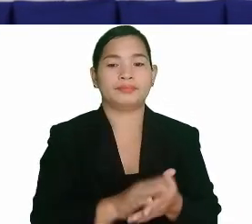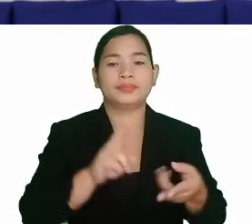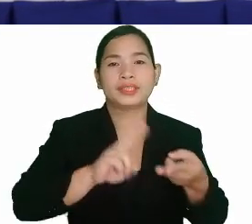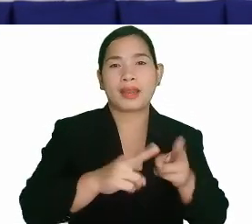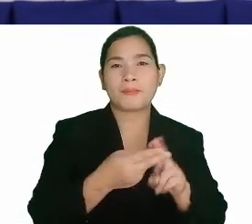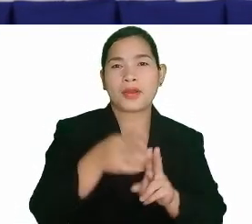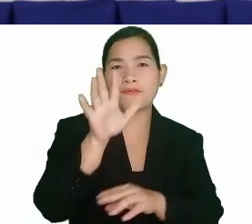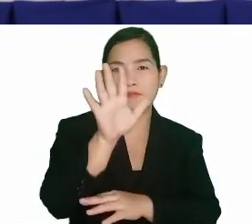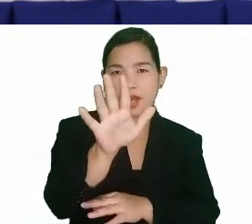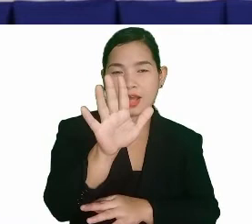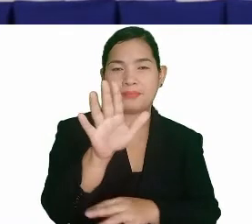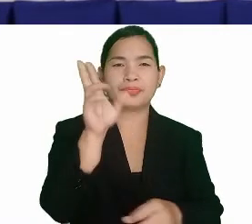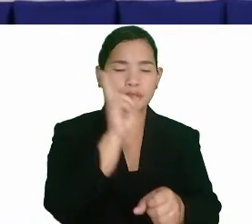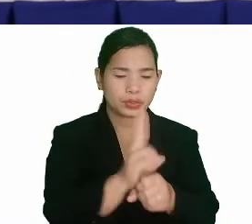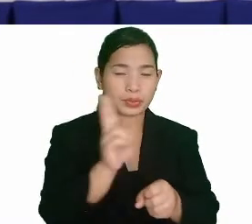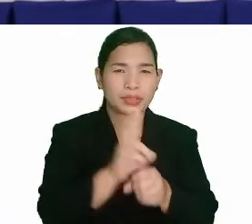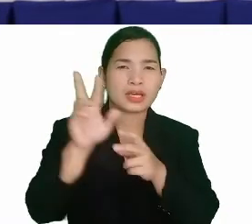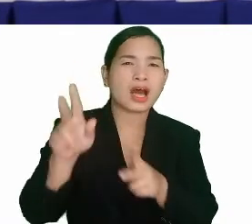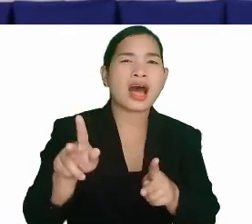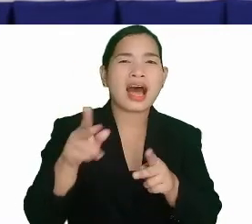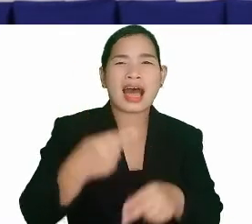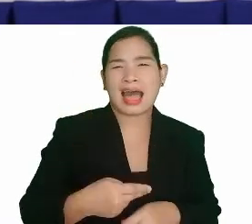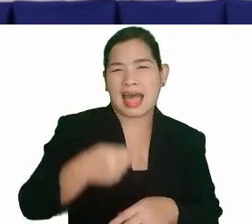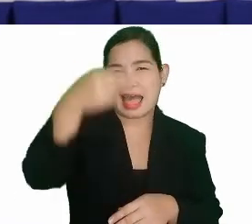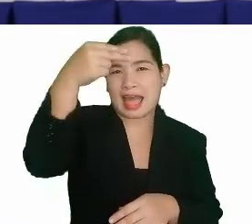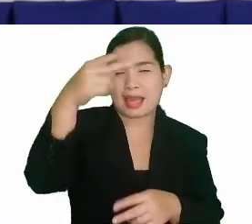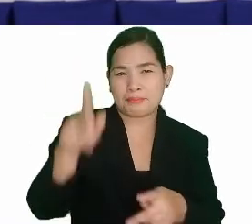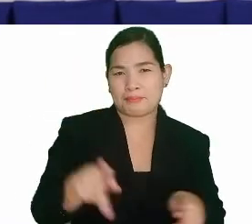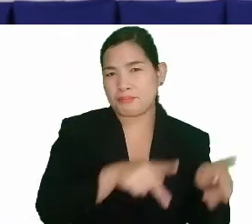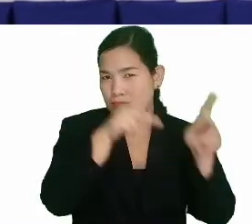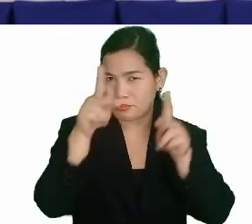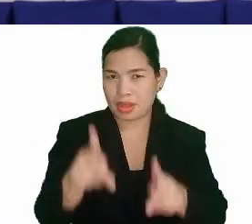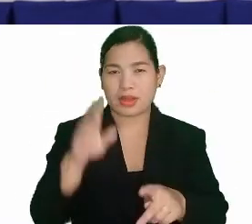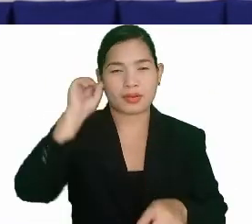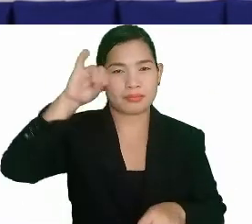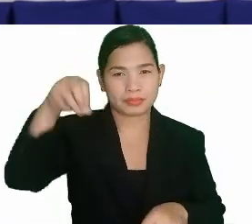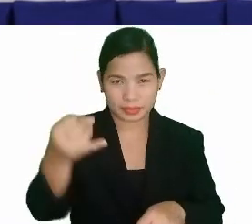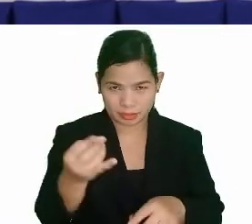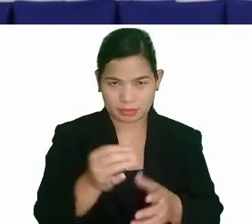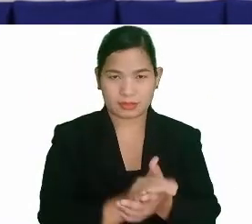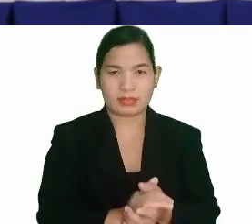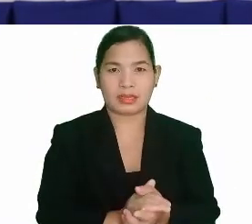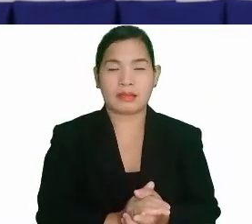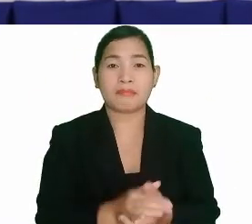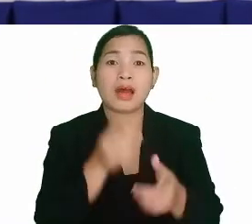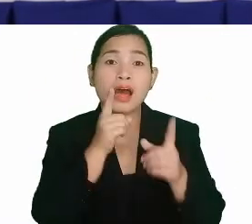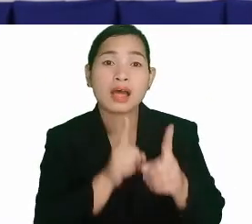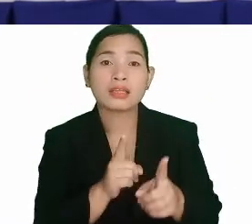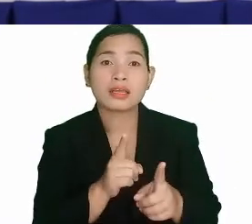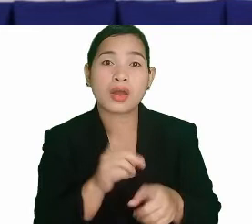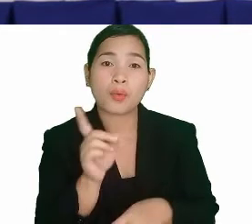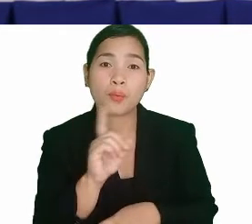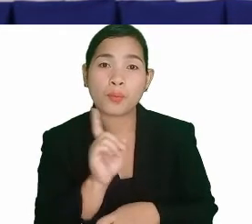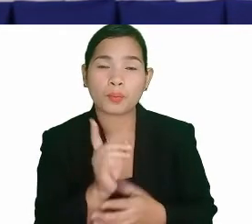5. Use high power objective when using the coarse adjustment knob. The answer?